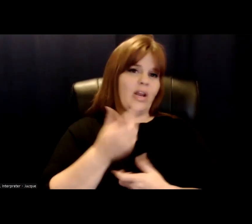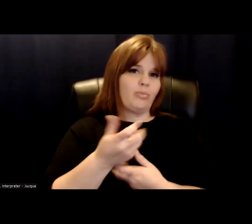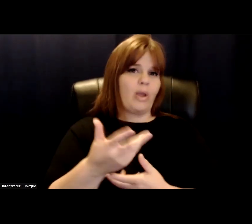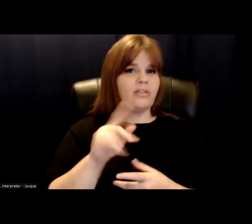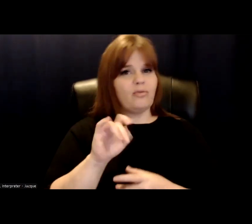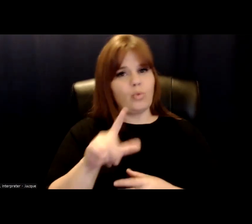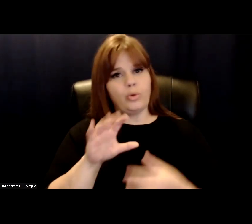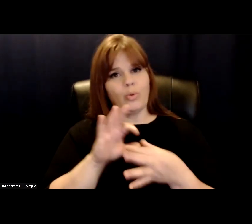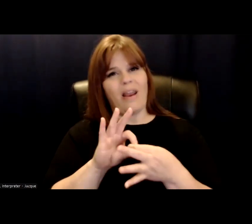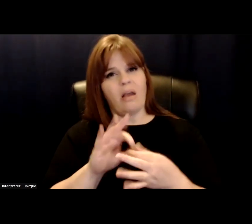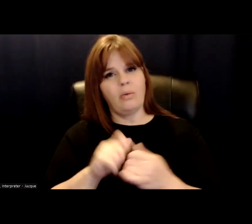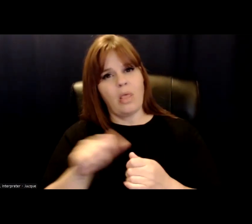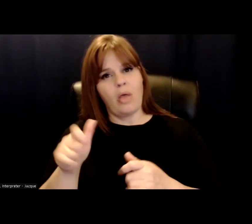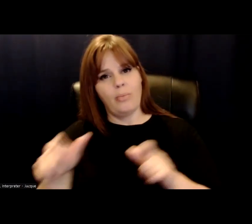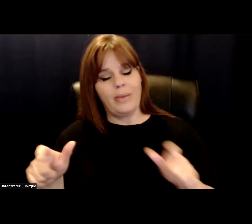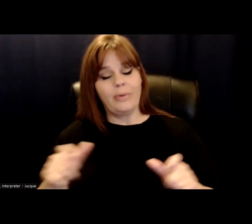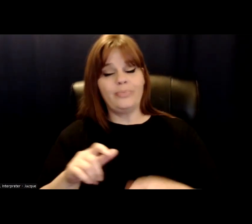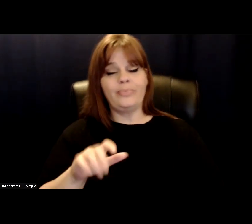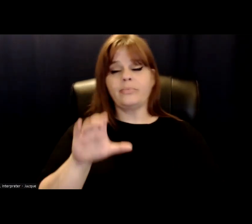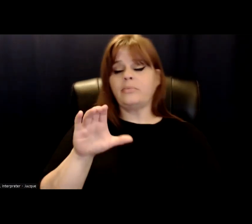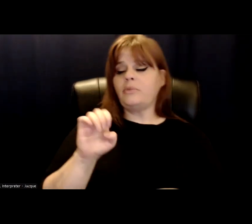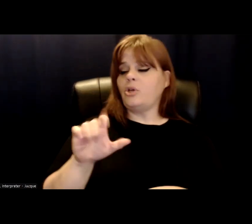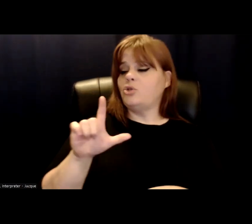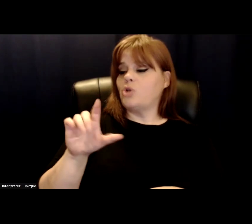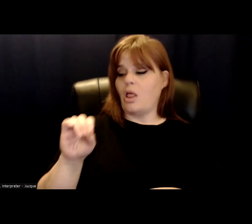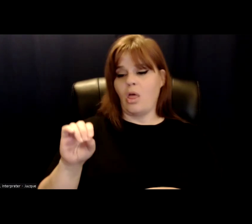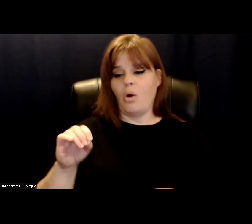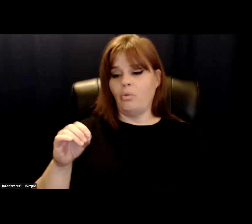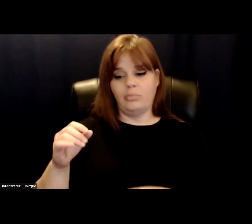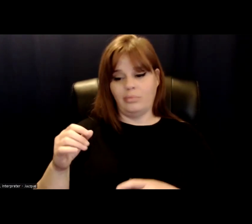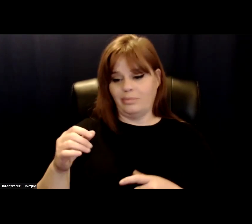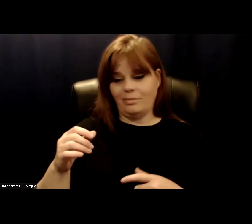cello has yet to show me its limits.